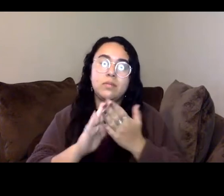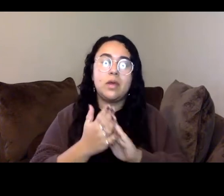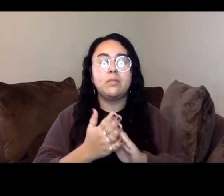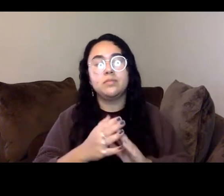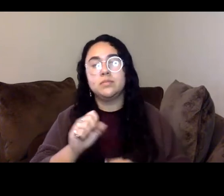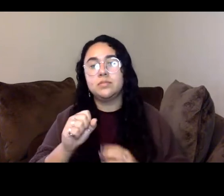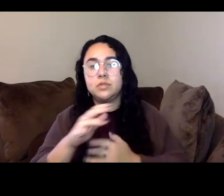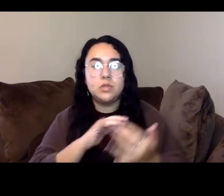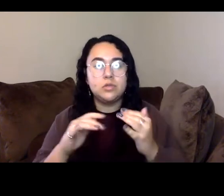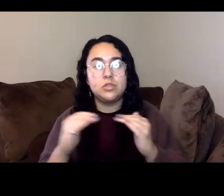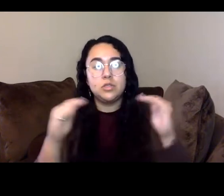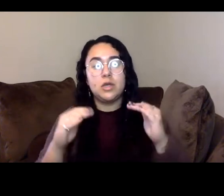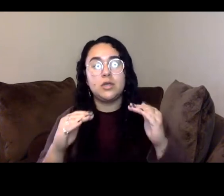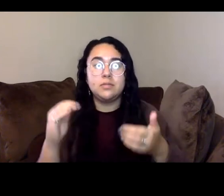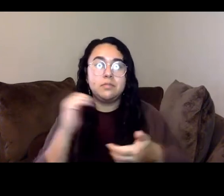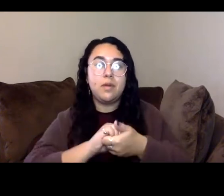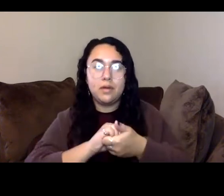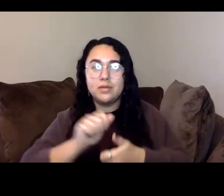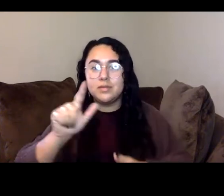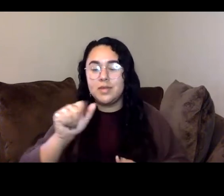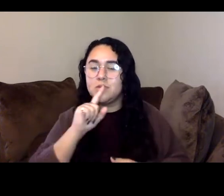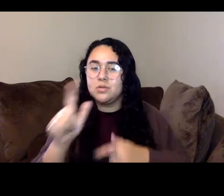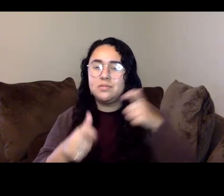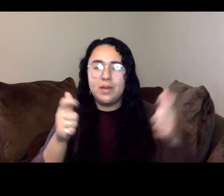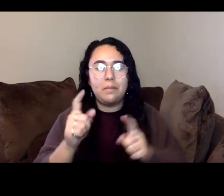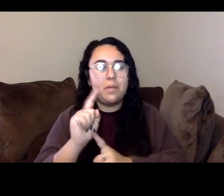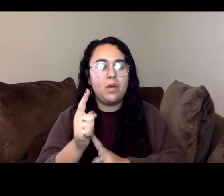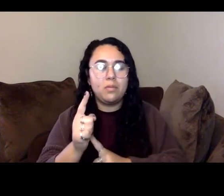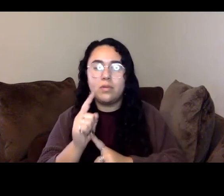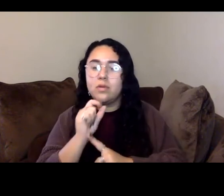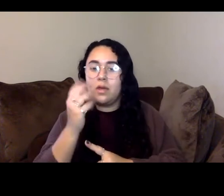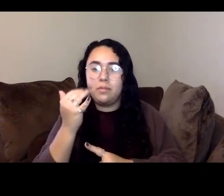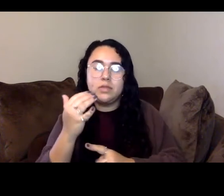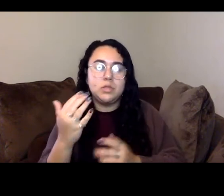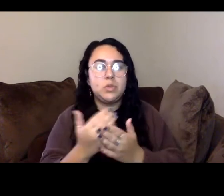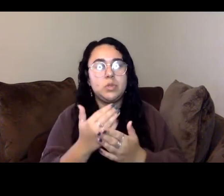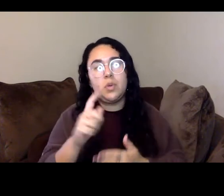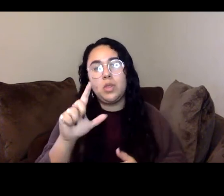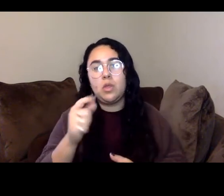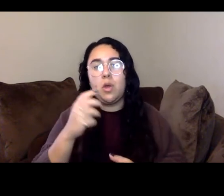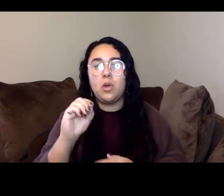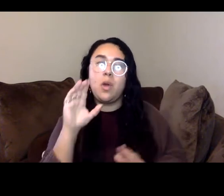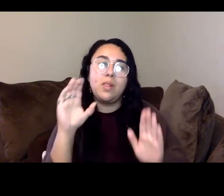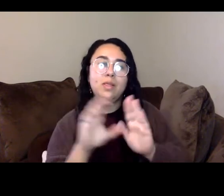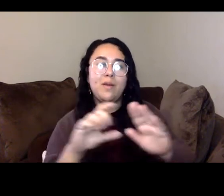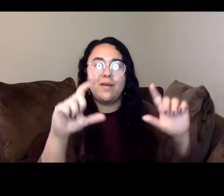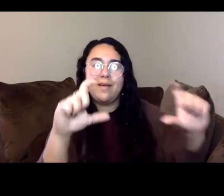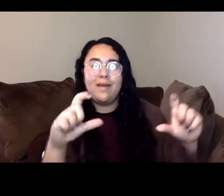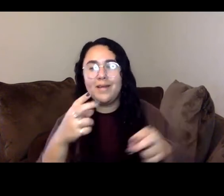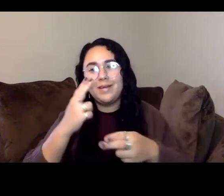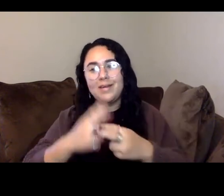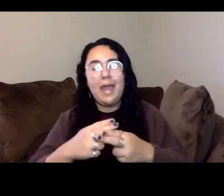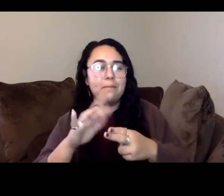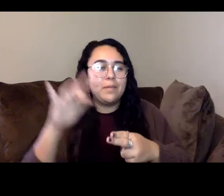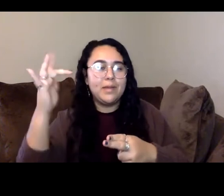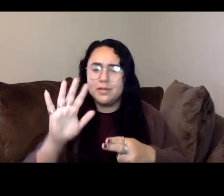is a really big one for us, not just because we get a great new logo and name, but it represents the culmination of about 5